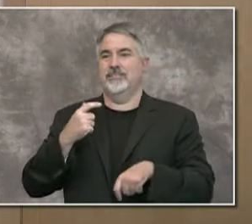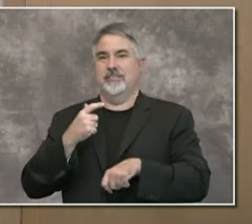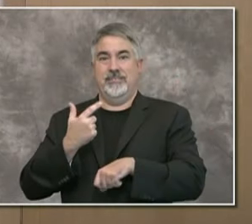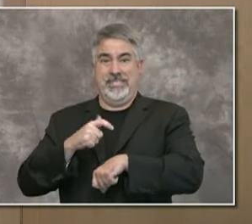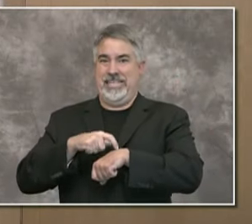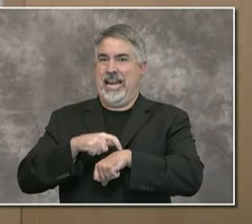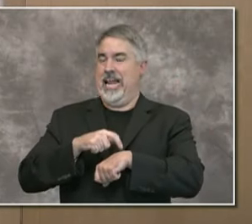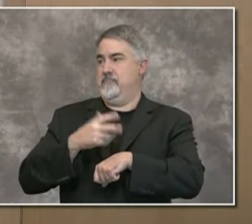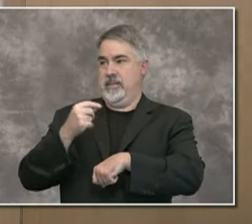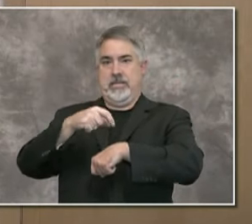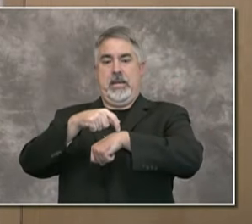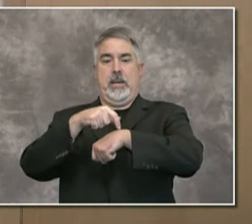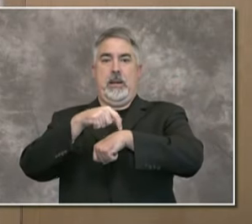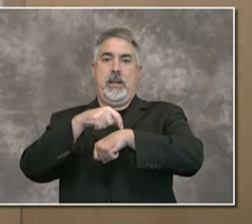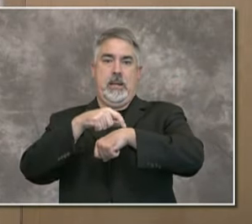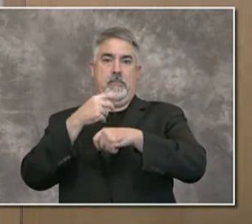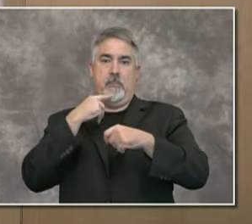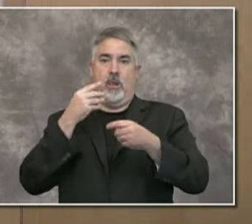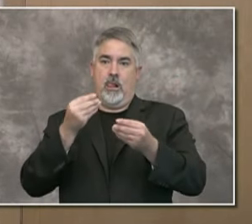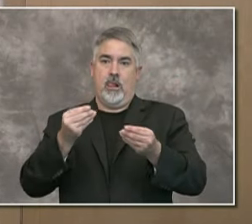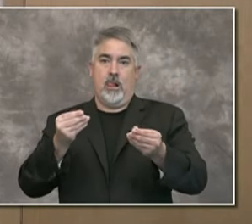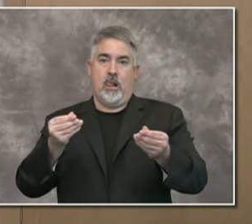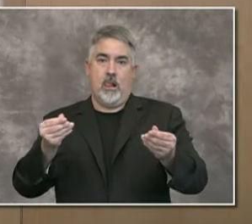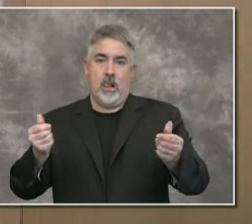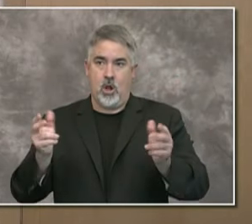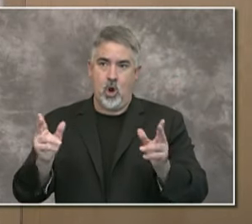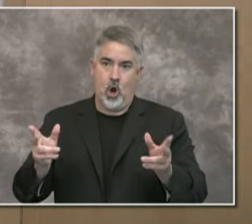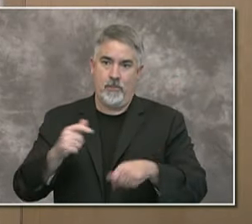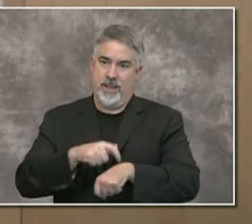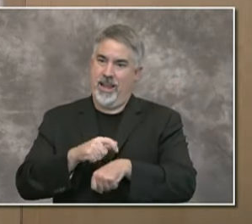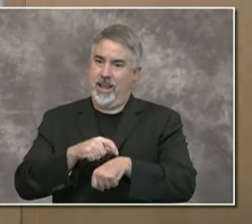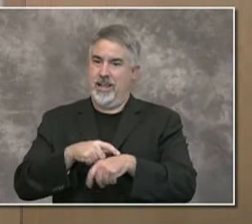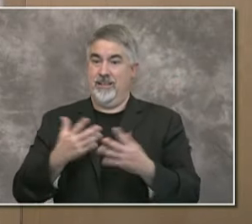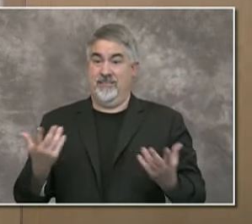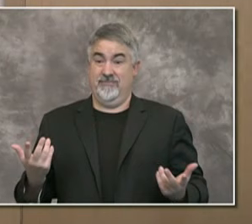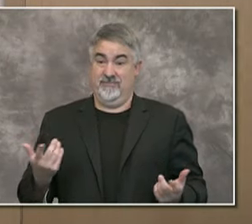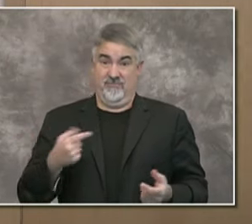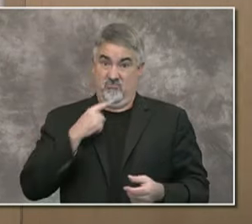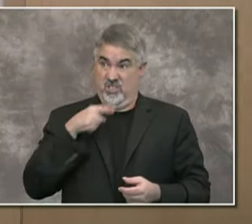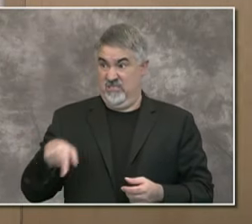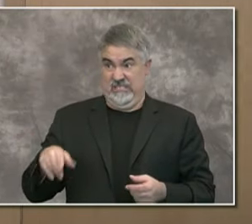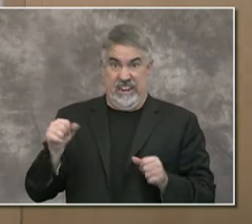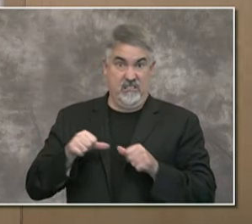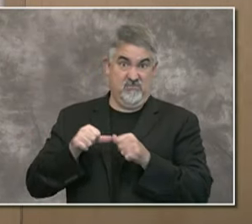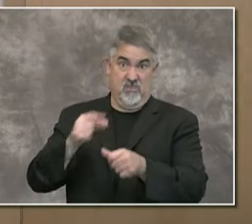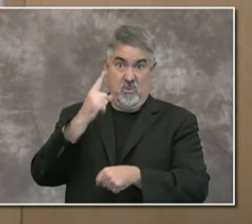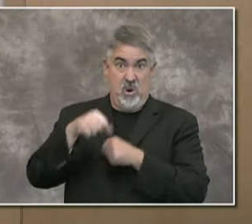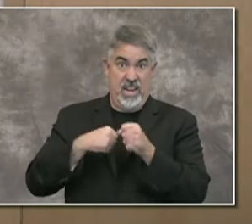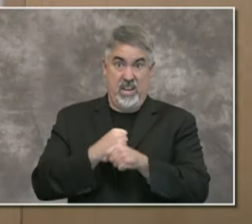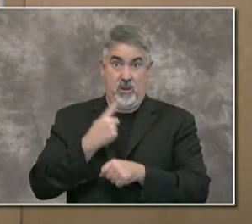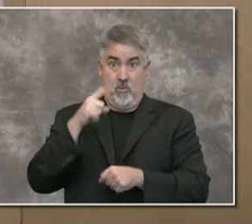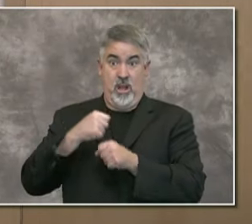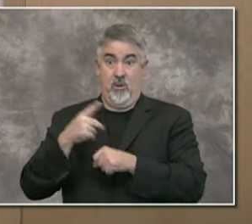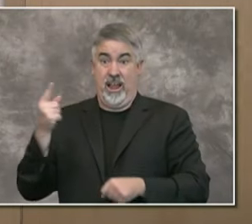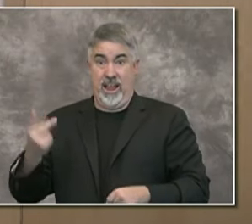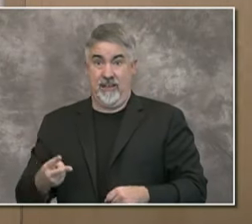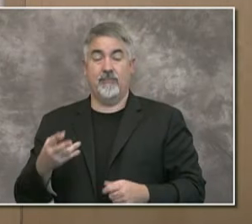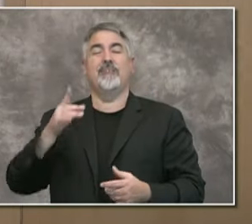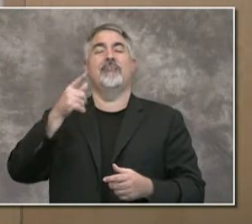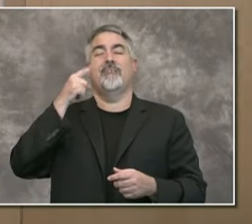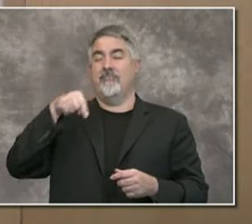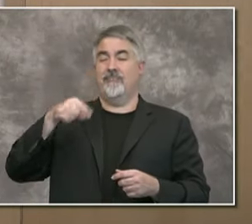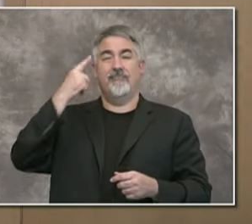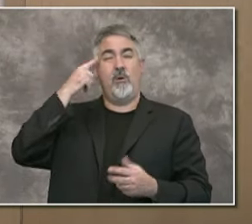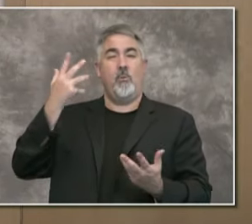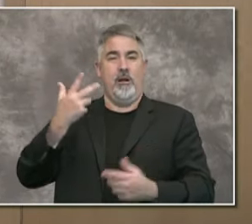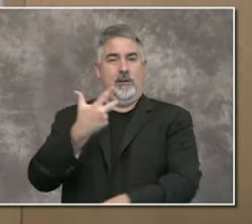12 to 18 months from the beginning of the year before we see a vaccine. We recognize that researchers are